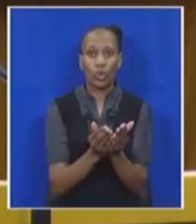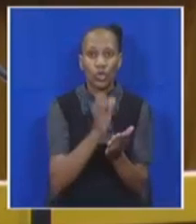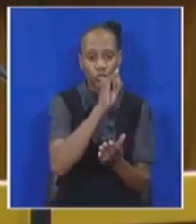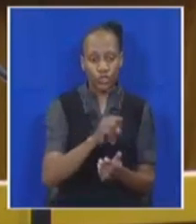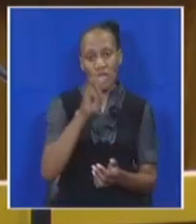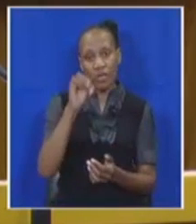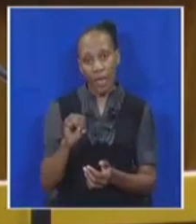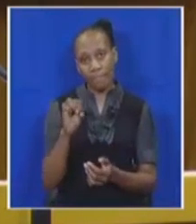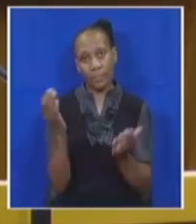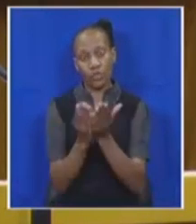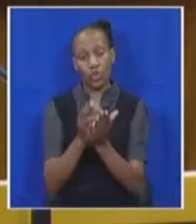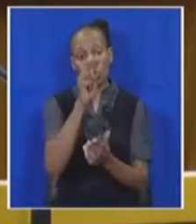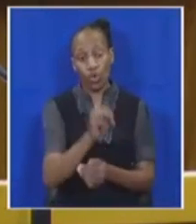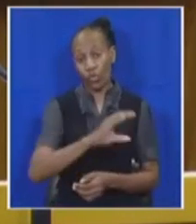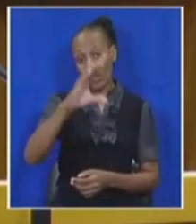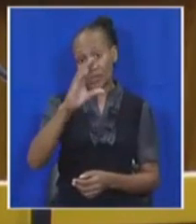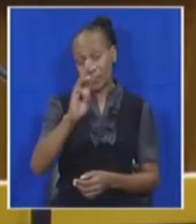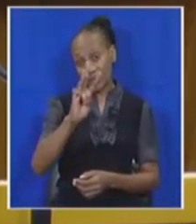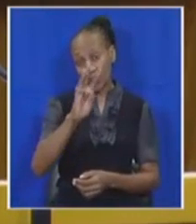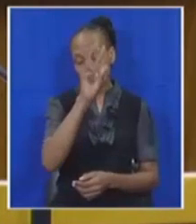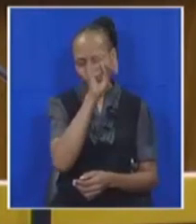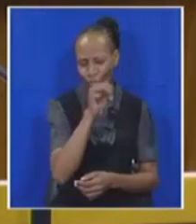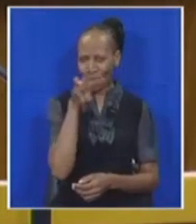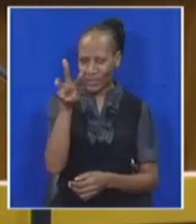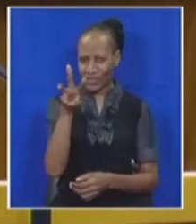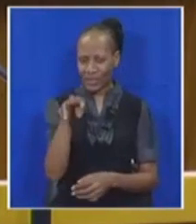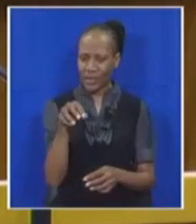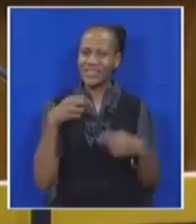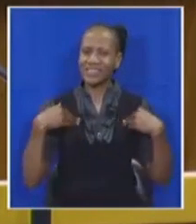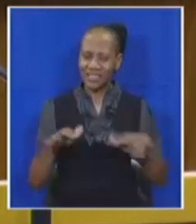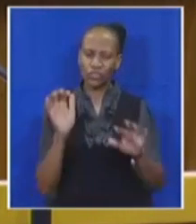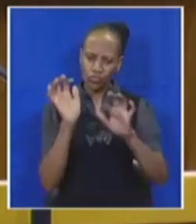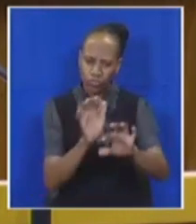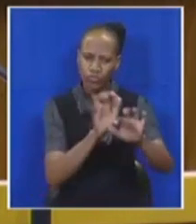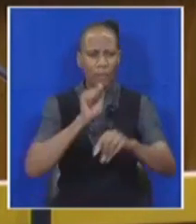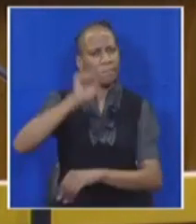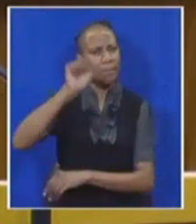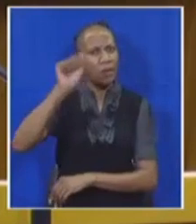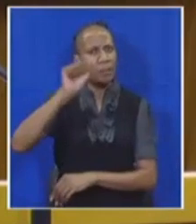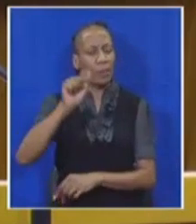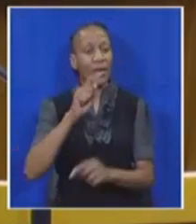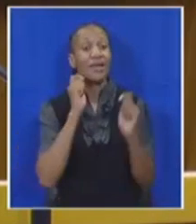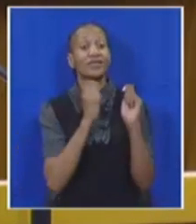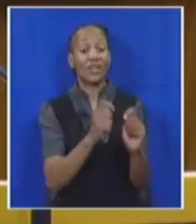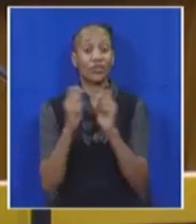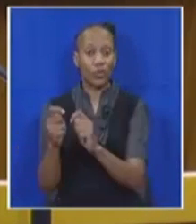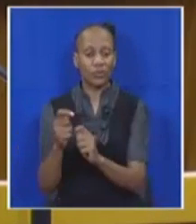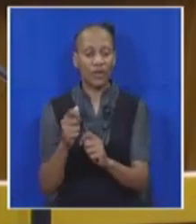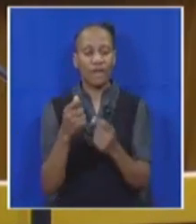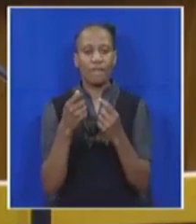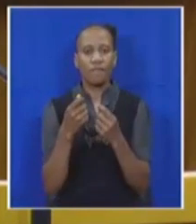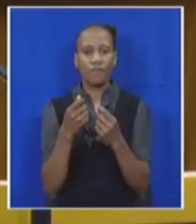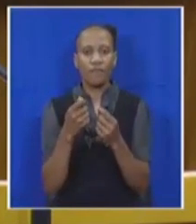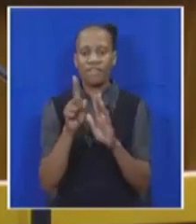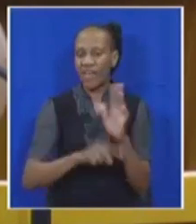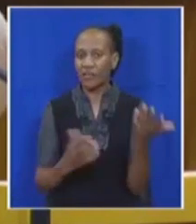in Lichtenburg in the Northwest, who had to embark on a protest after pleas for scholar transport fell on deaf ears. These were